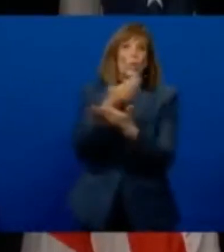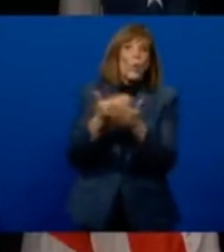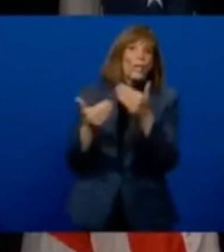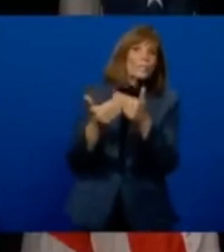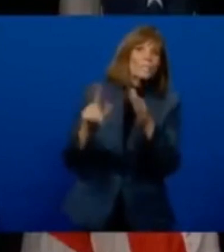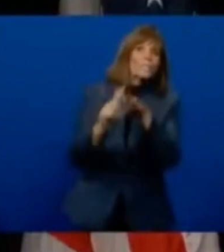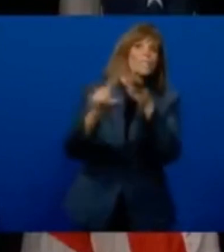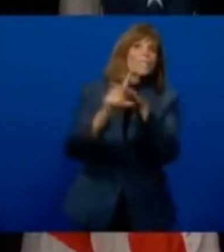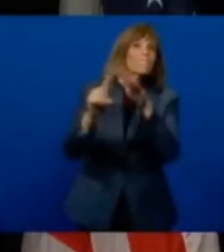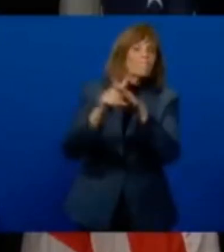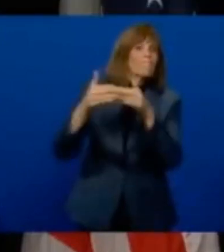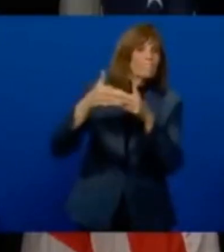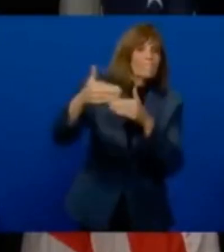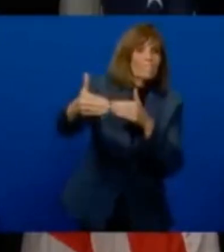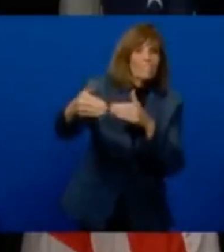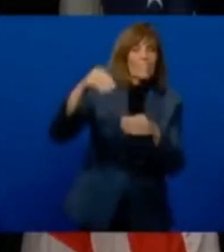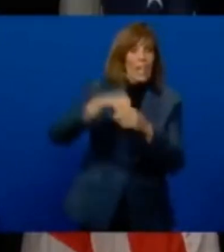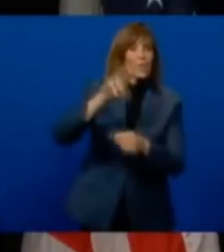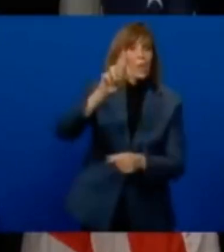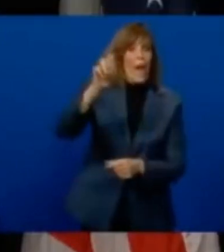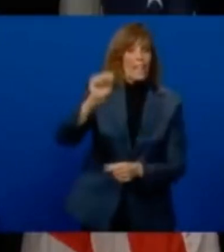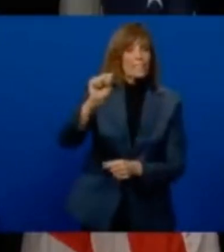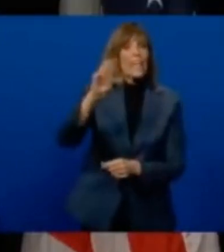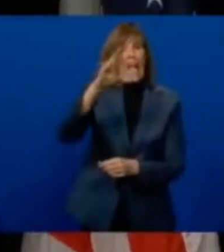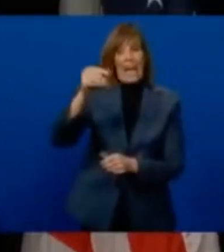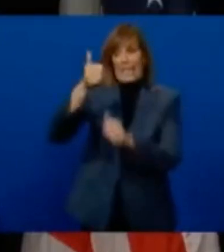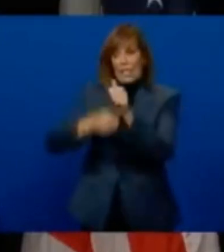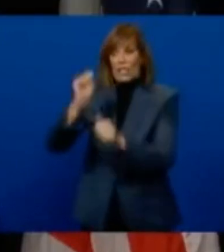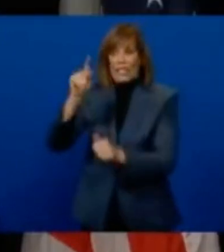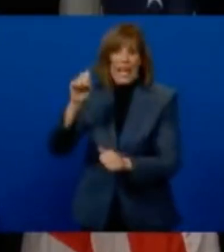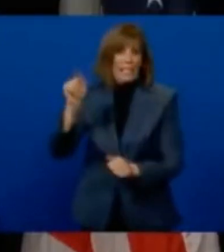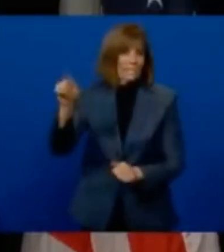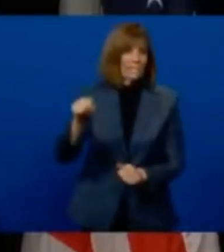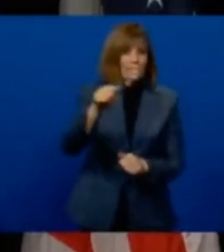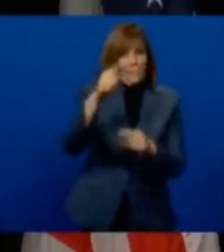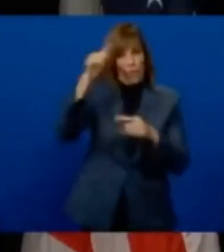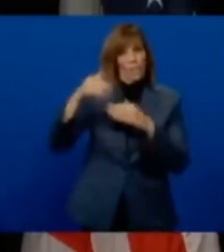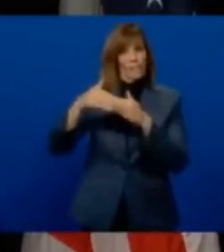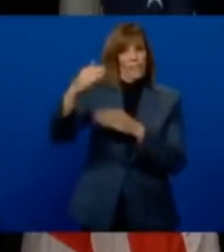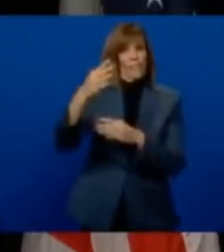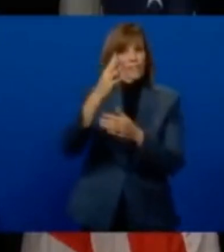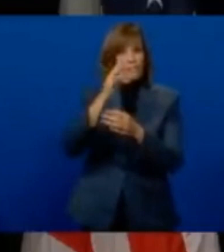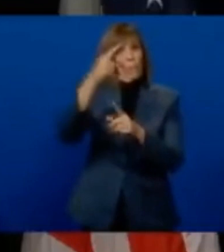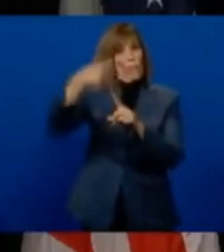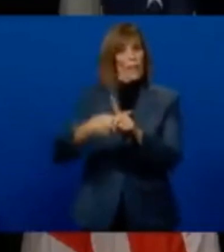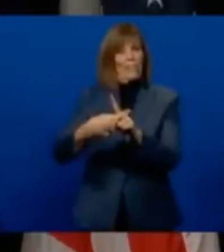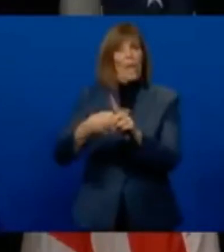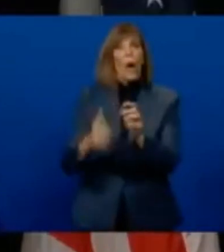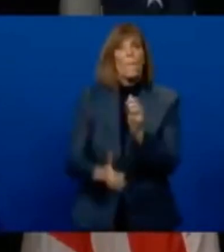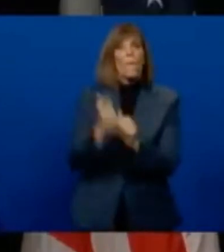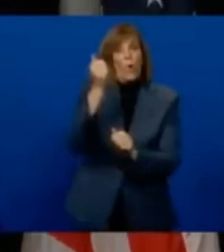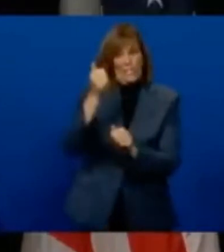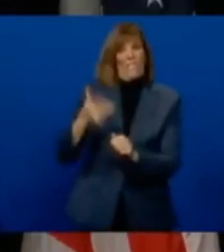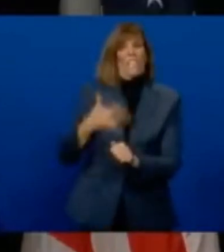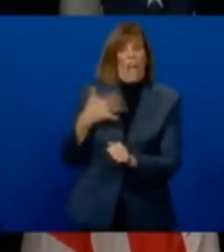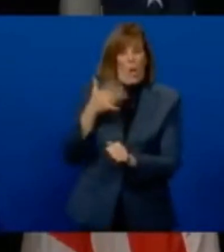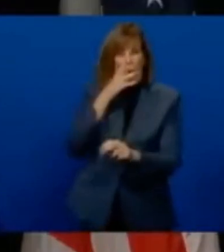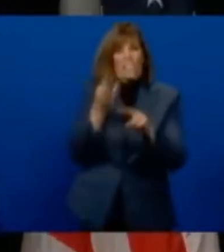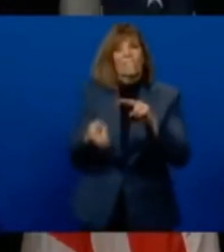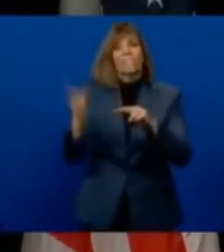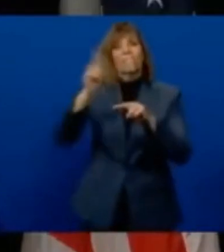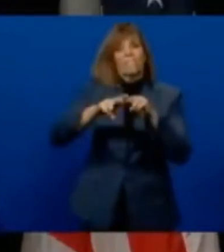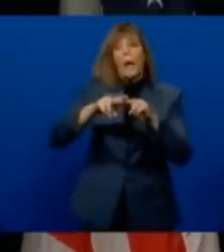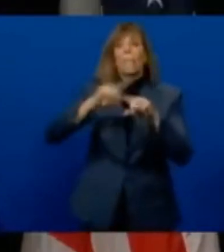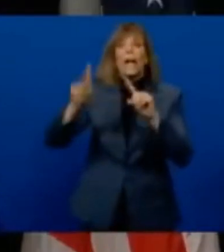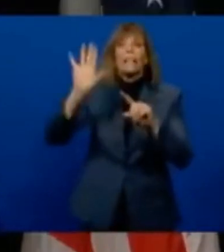hospitalizations predicted in the United States and by state over the next 4 weeks. Most do predict an increase, but of